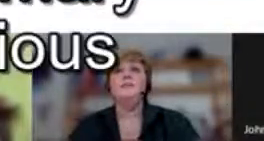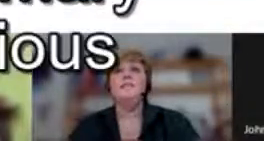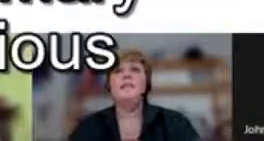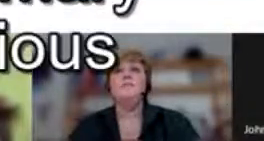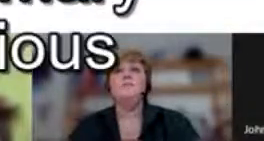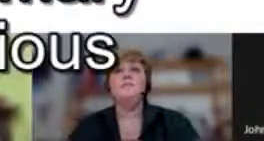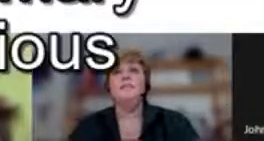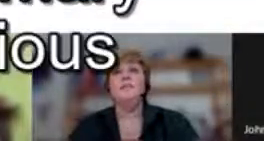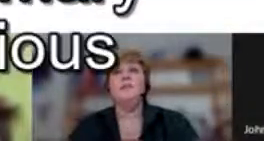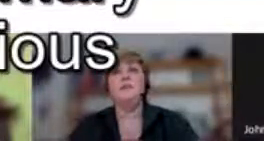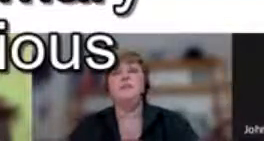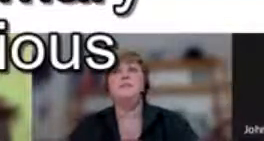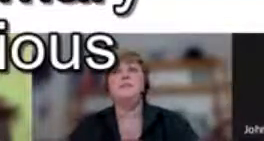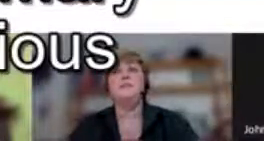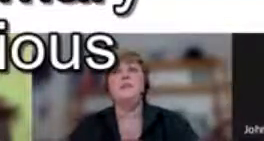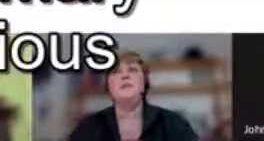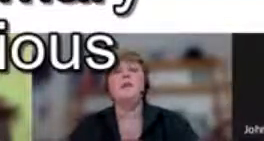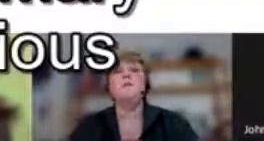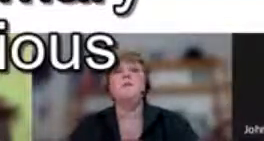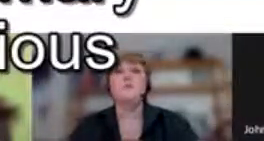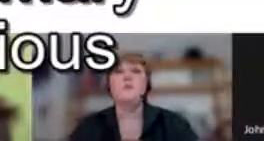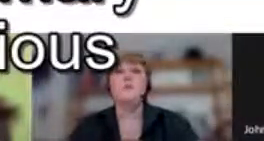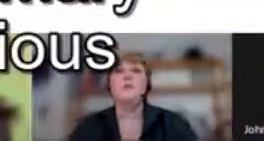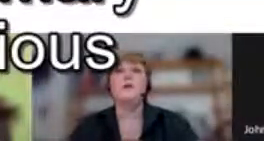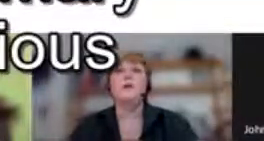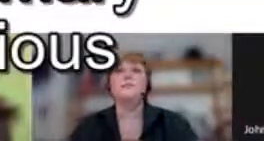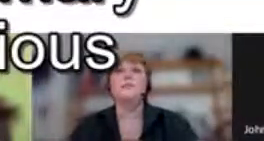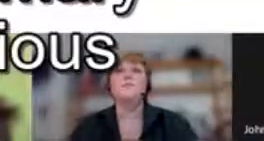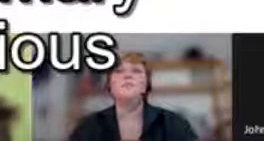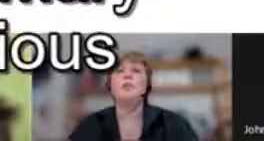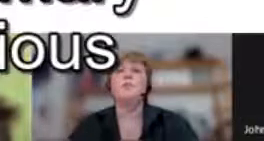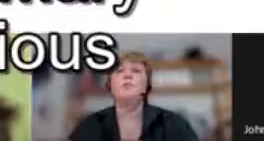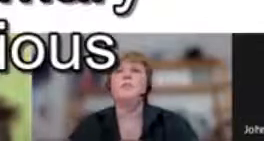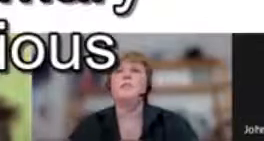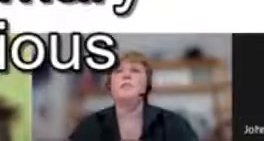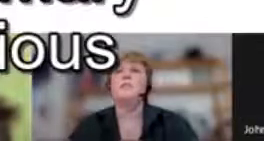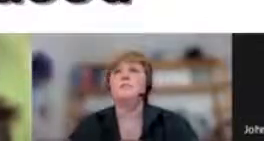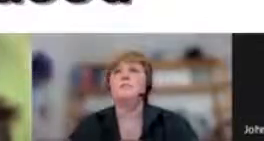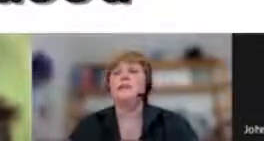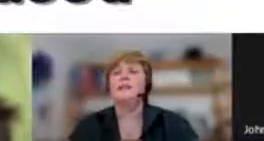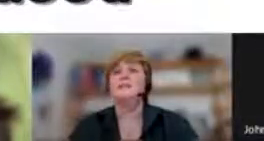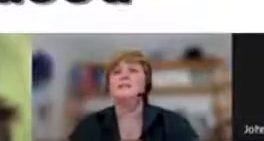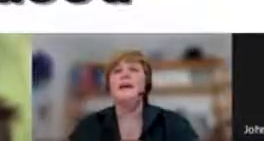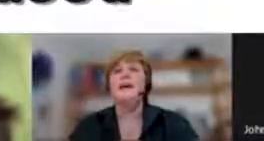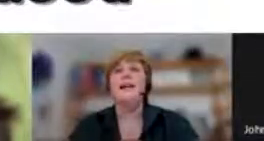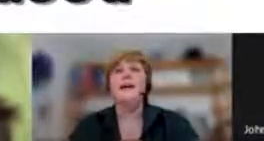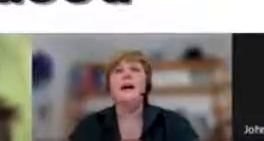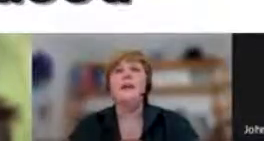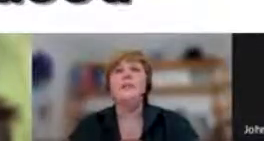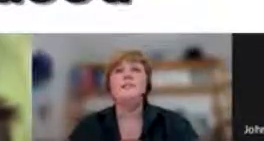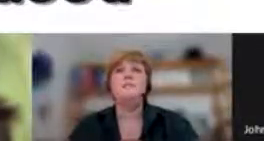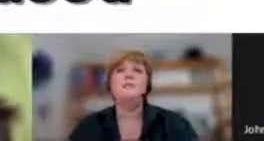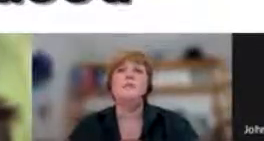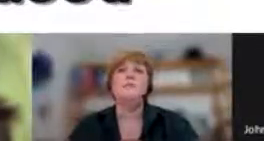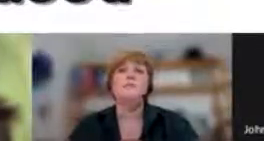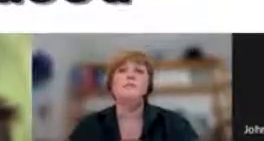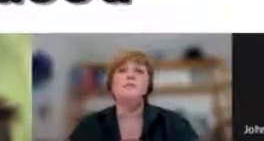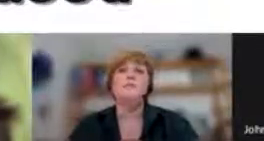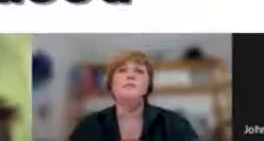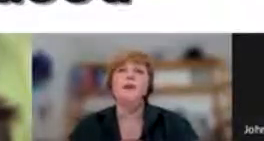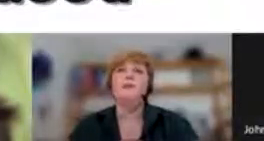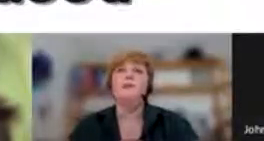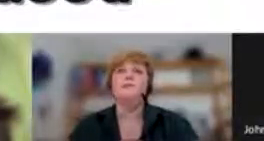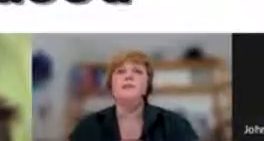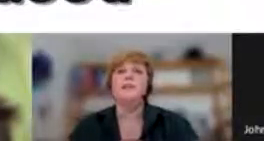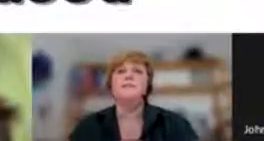The You Said We Did document is a summary of the responses we've received during the previous consultations and how these have been used to